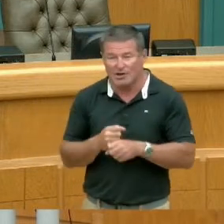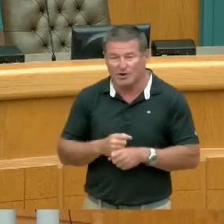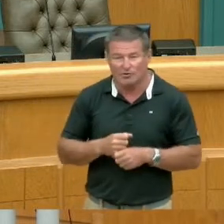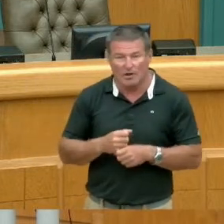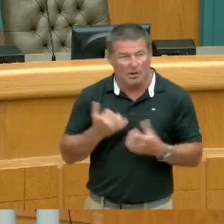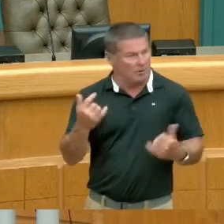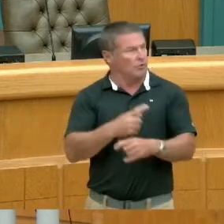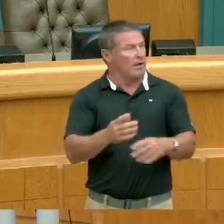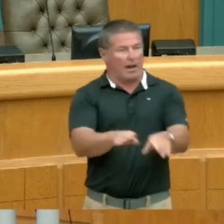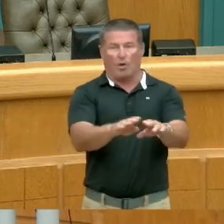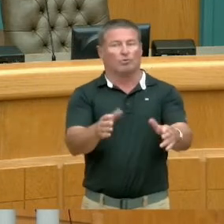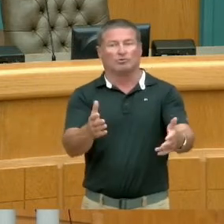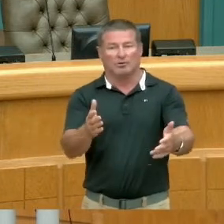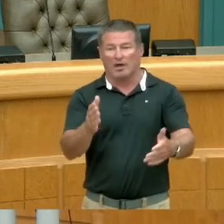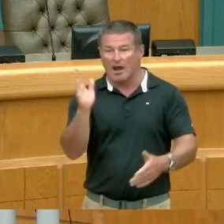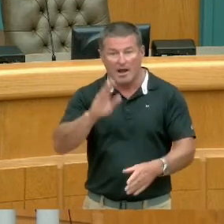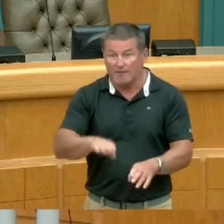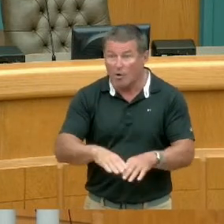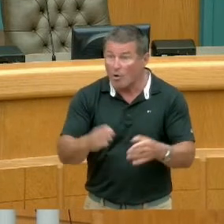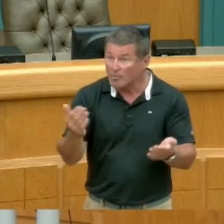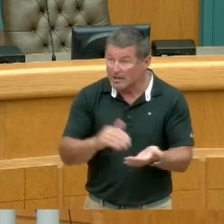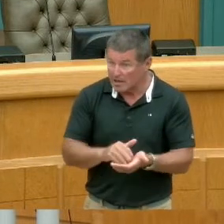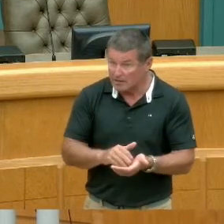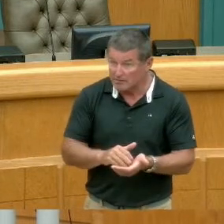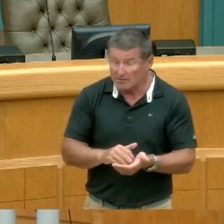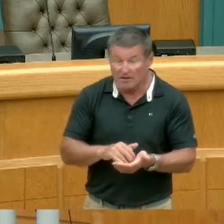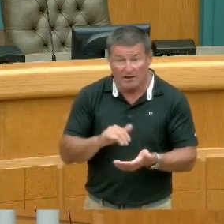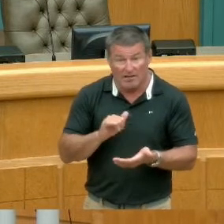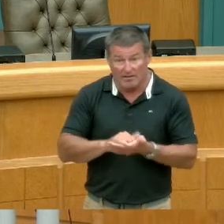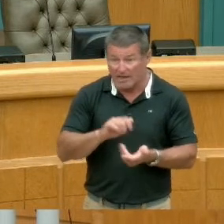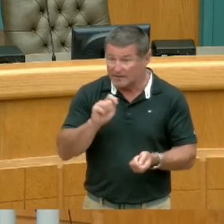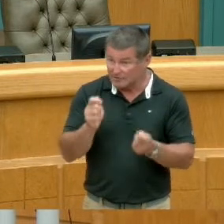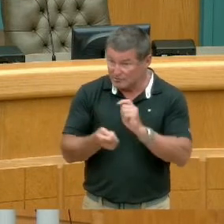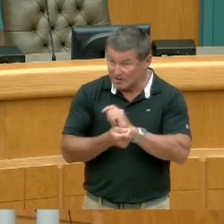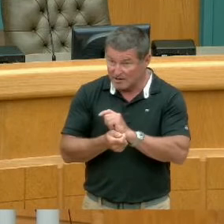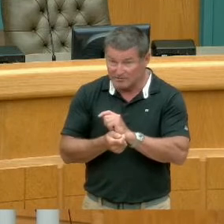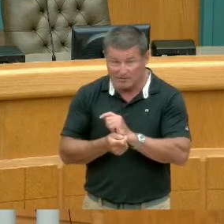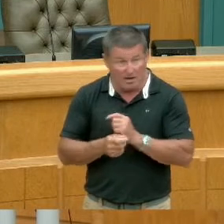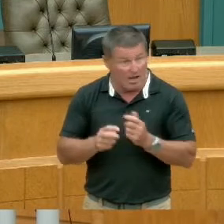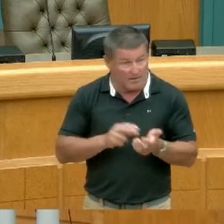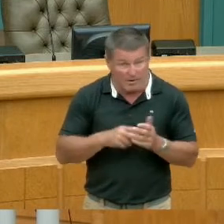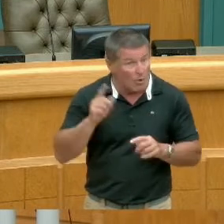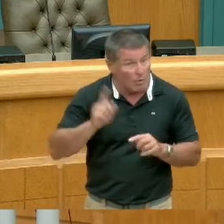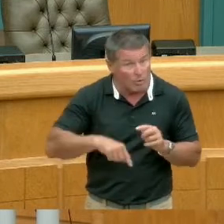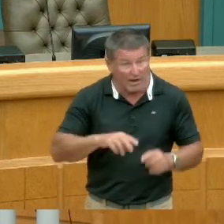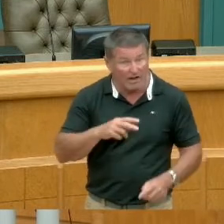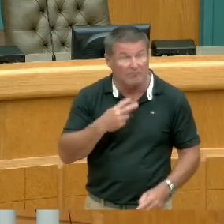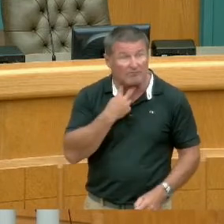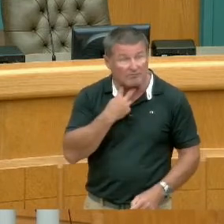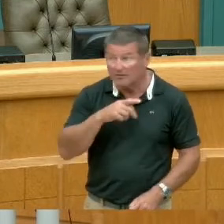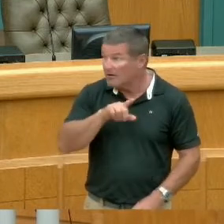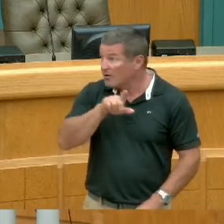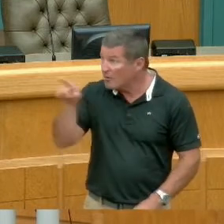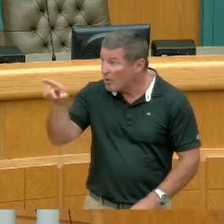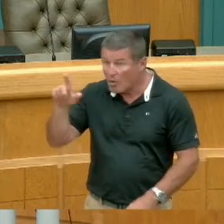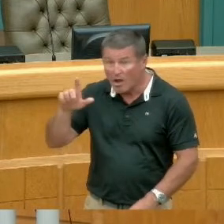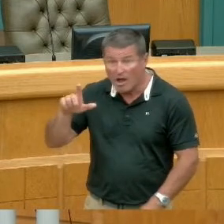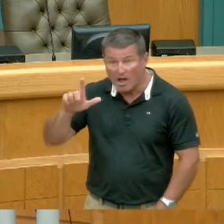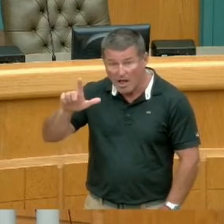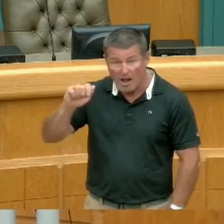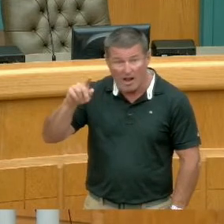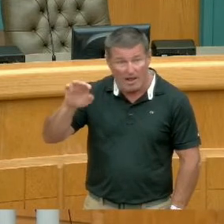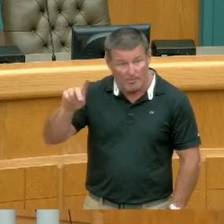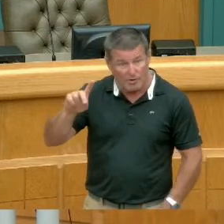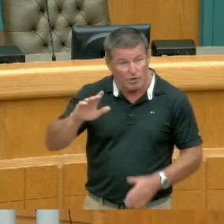it's closed, never be open again. But that doesn't mean we can't get to Leopard Street or we can't continue to use the freeway or expressway.